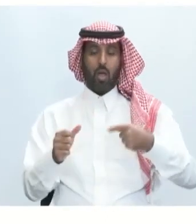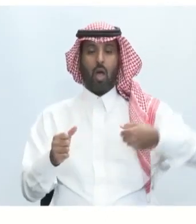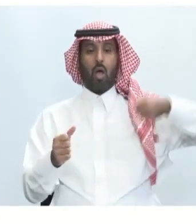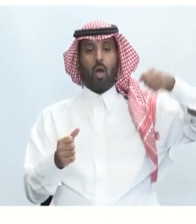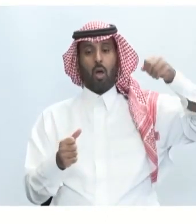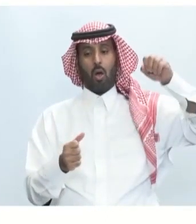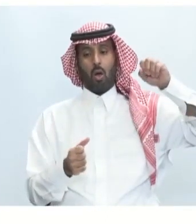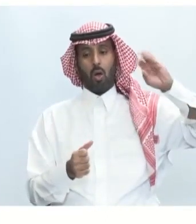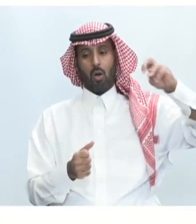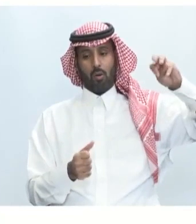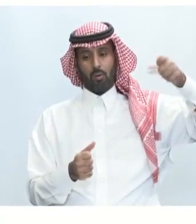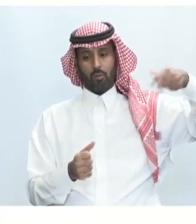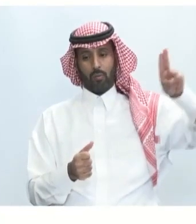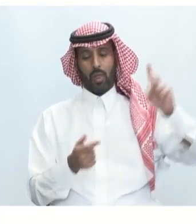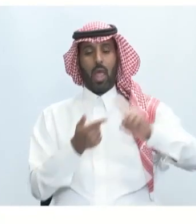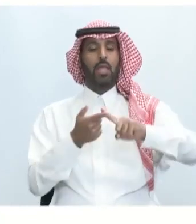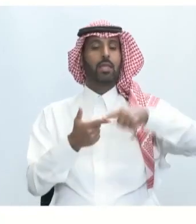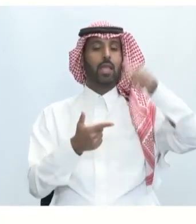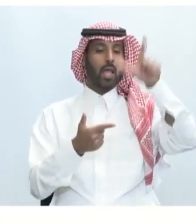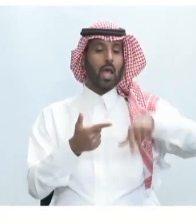Omar and Alex. Alex,